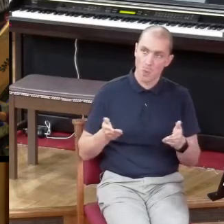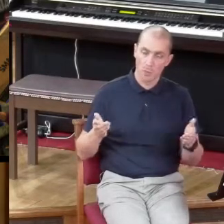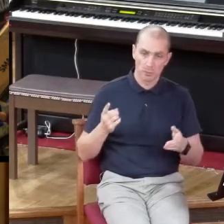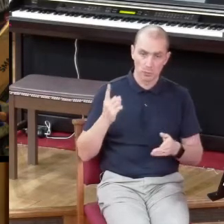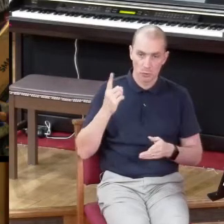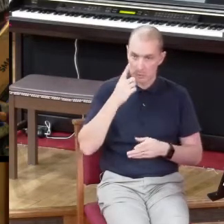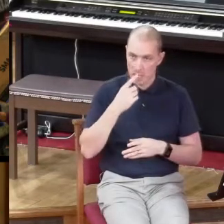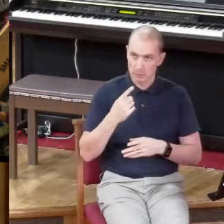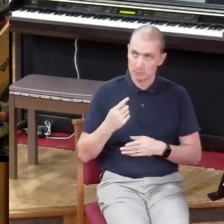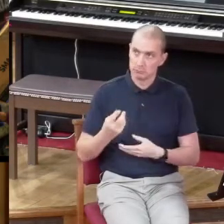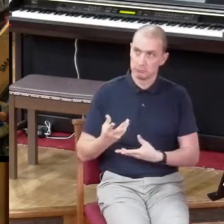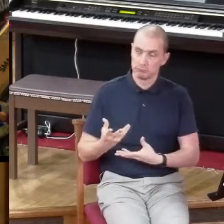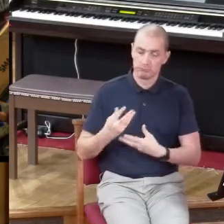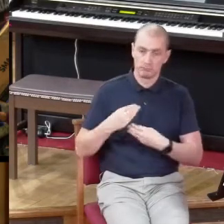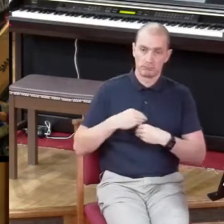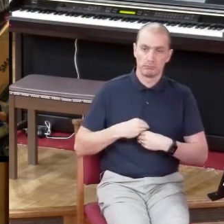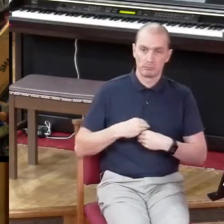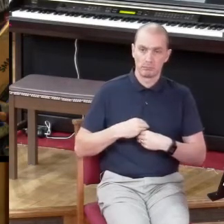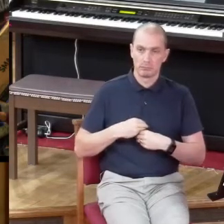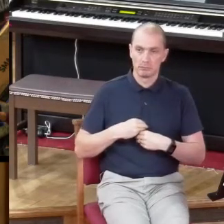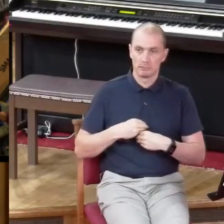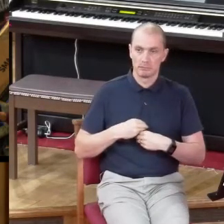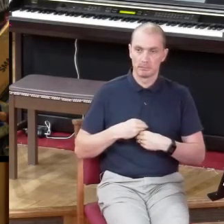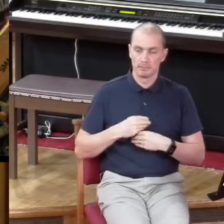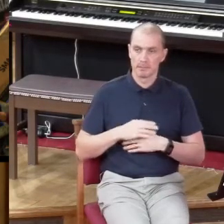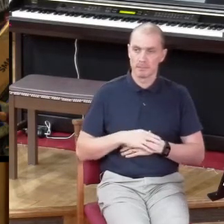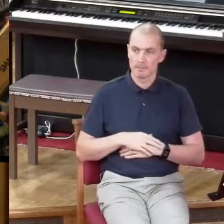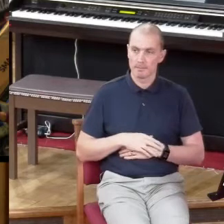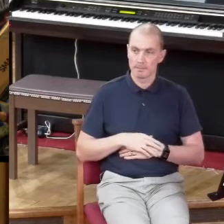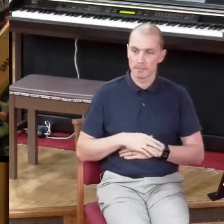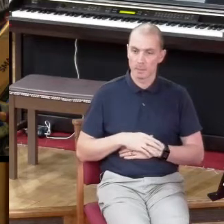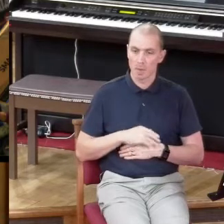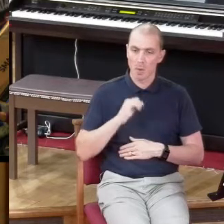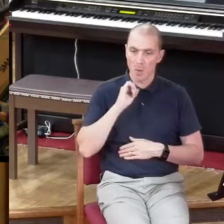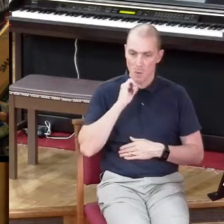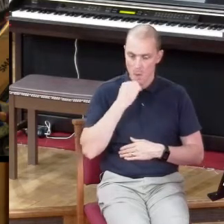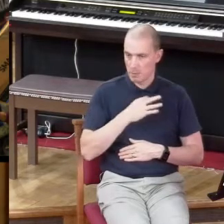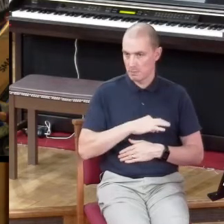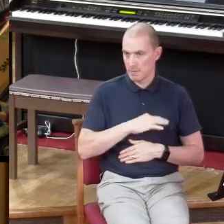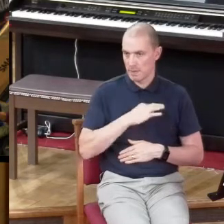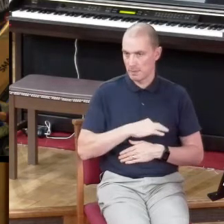changing. That's a benefit. I mentioned the Keswick ministry in Motherwell,